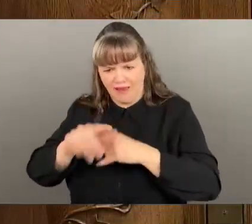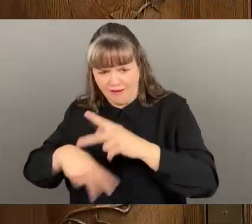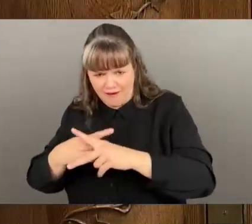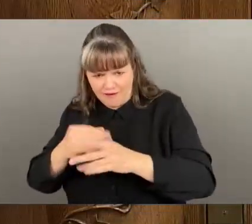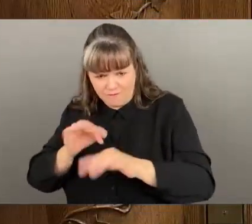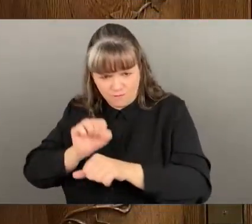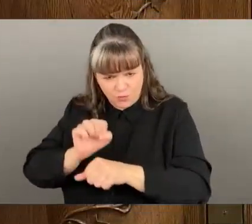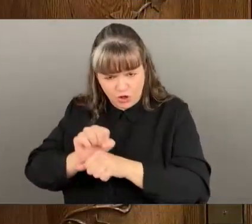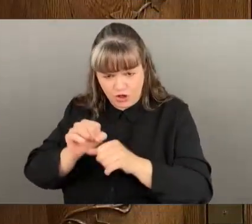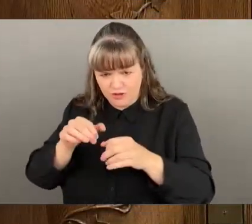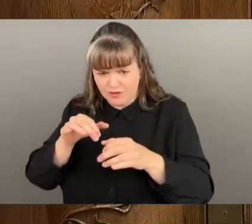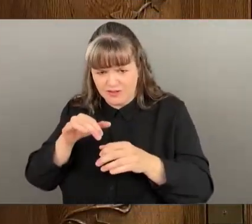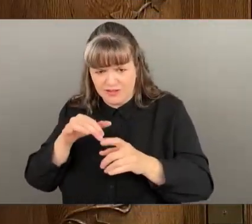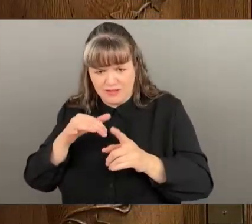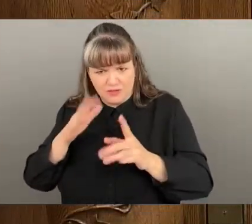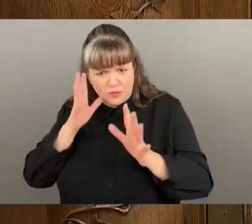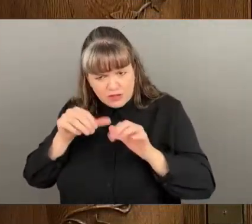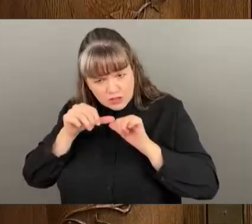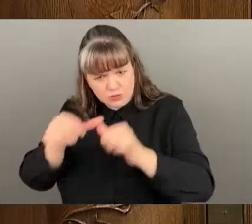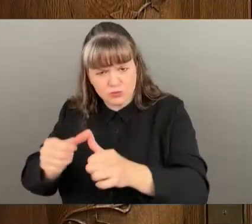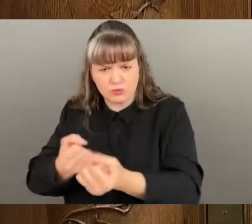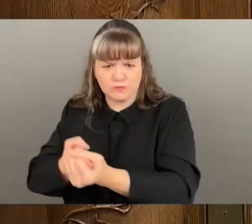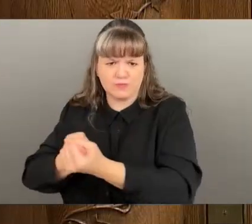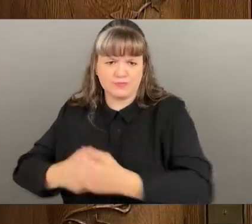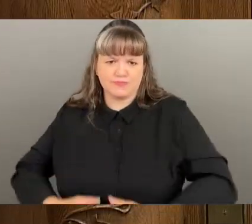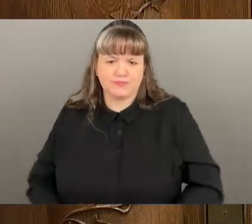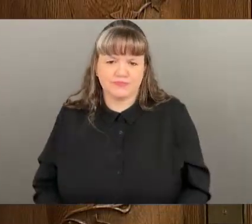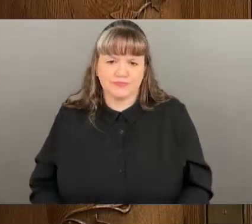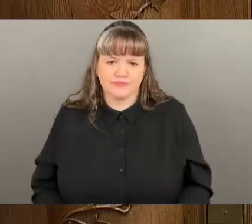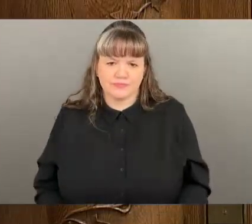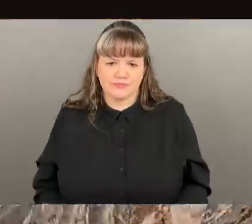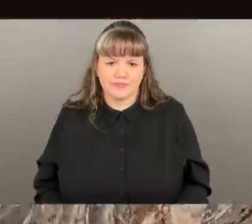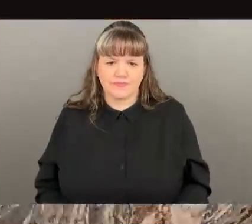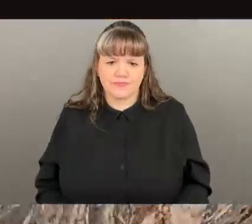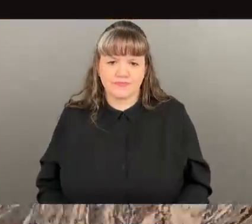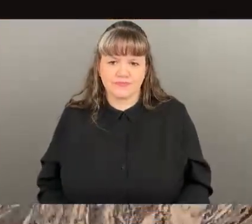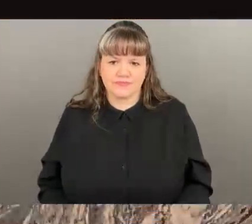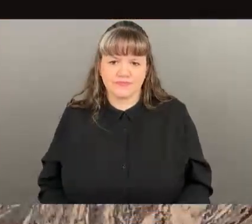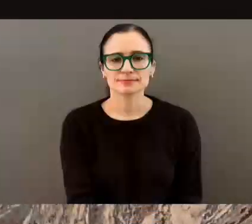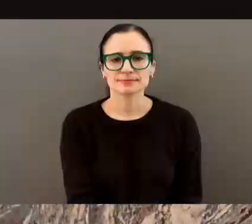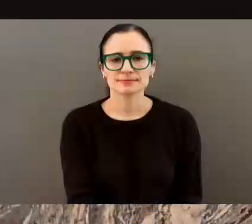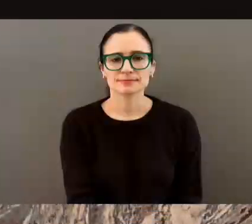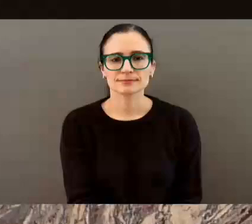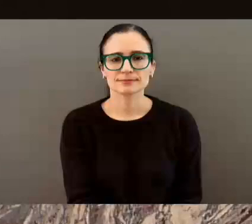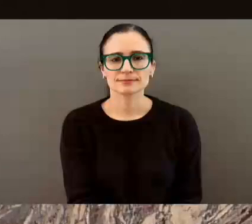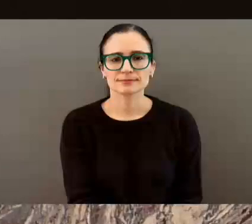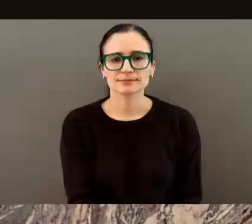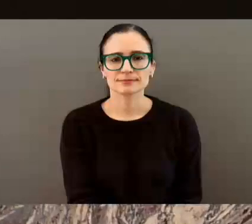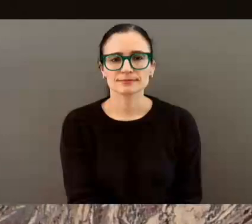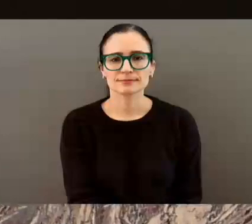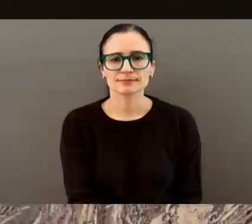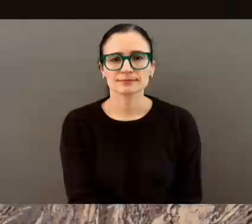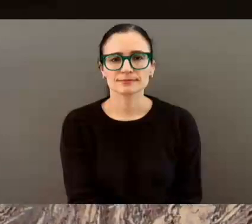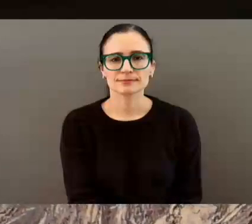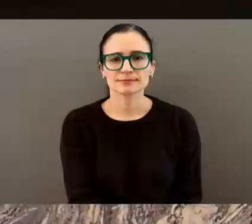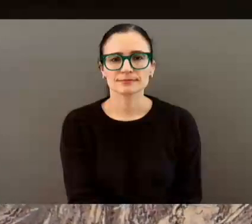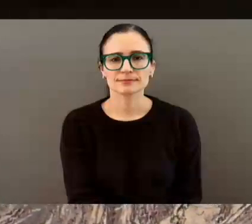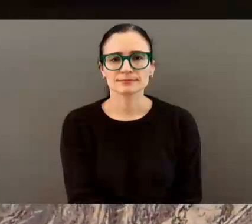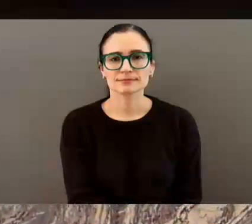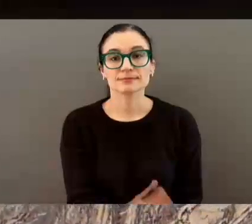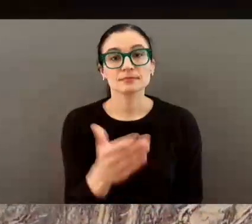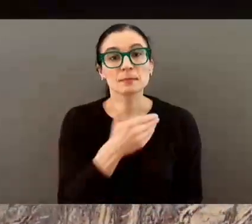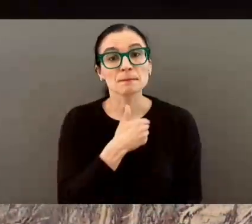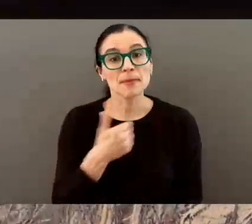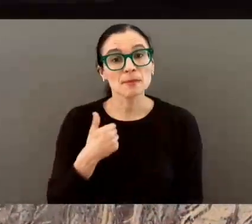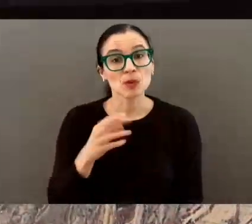Member for West Kelowna Peachland. Thank you, Madam Speaker. This week, I've been working with a man recovering from